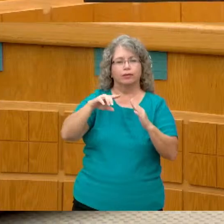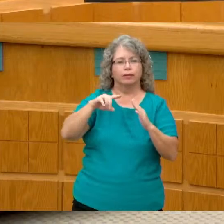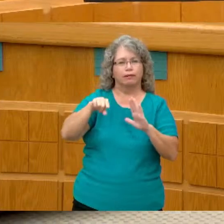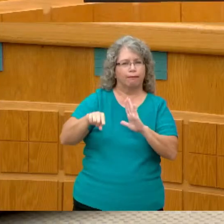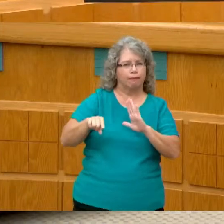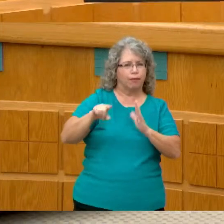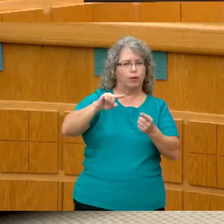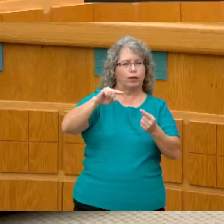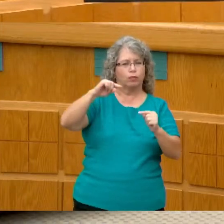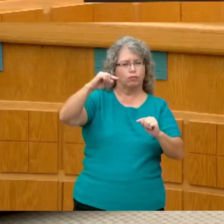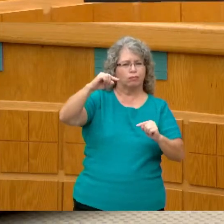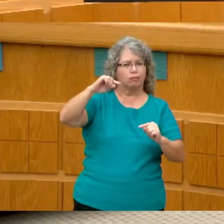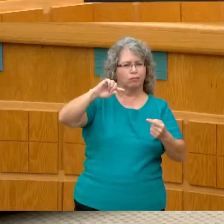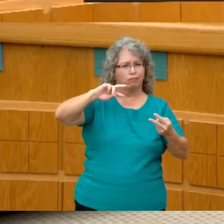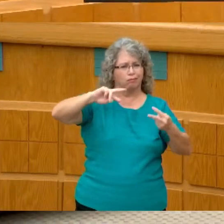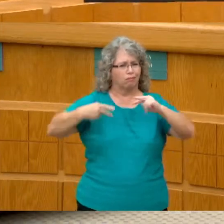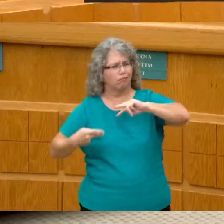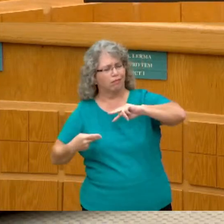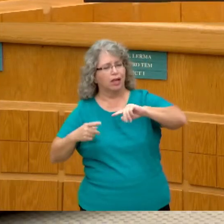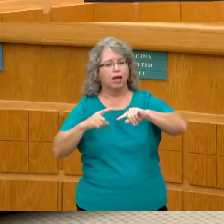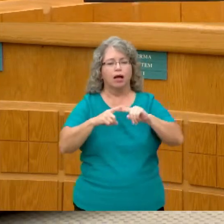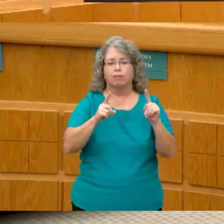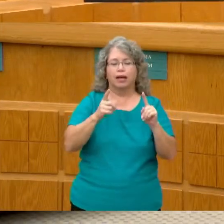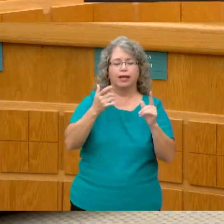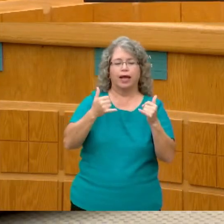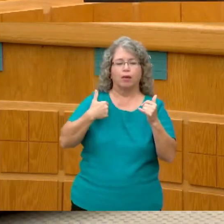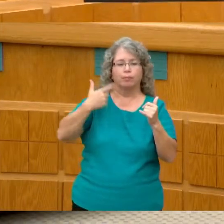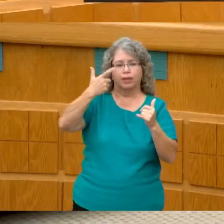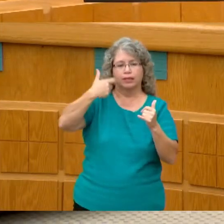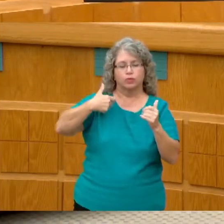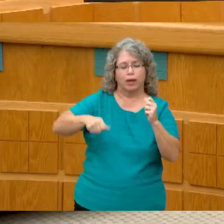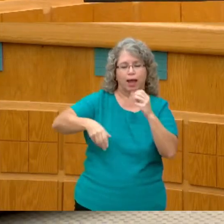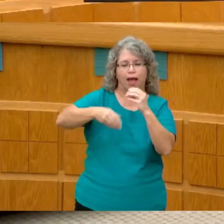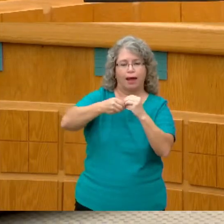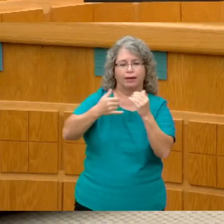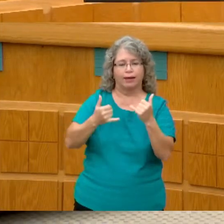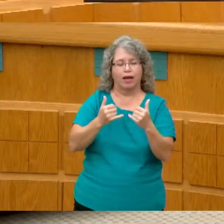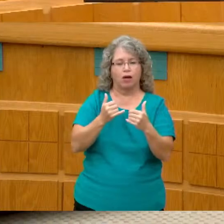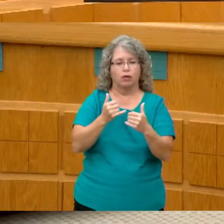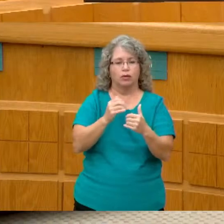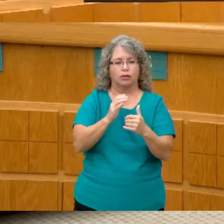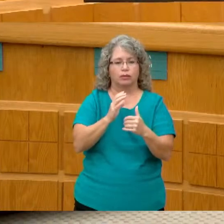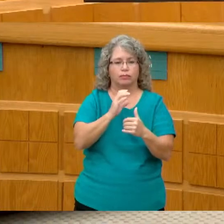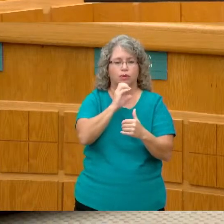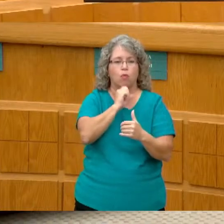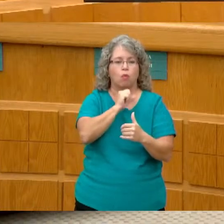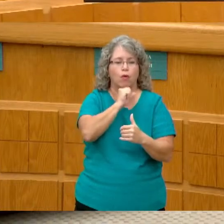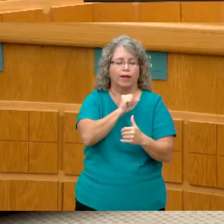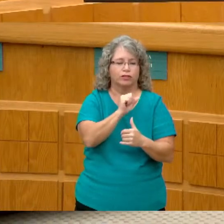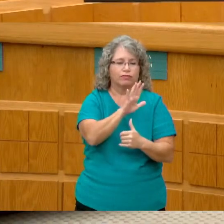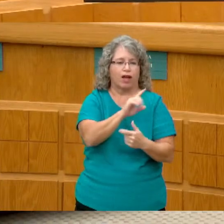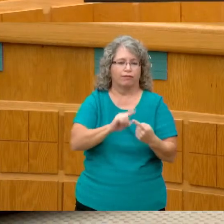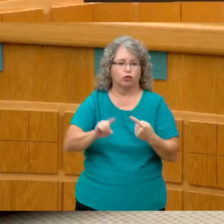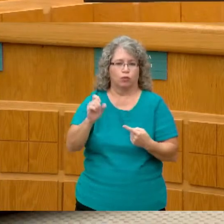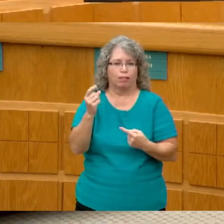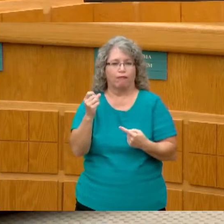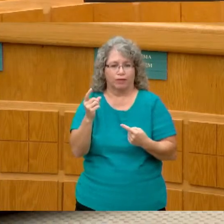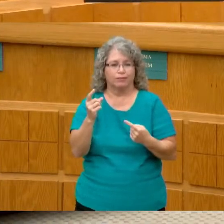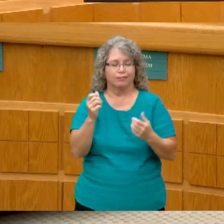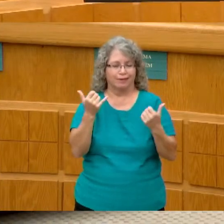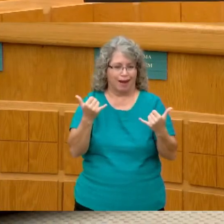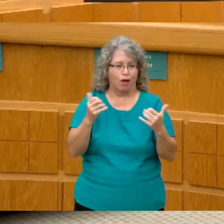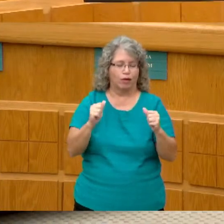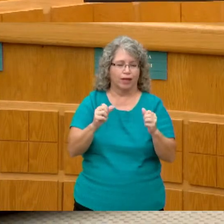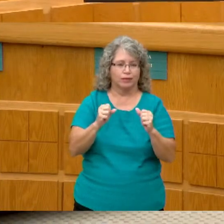we're at 55.1. So that's going to serve as a good baseline for us. We have already started giving some pediatric doses out there. The Public Health District has